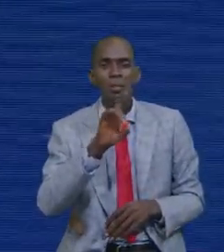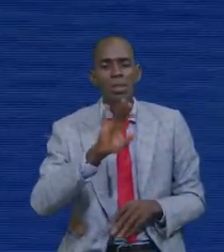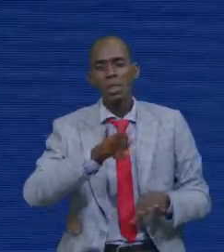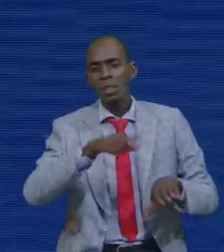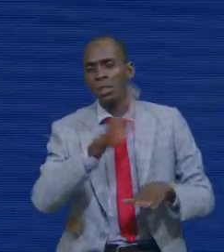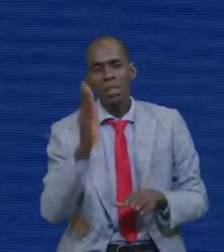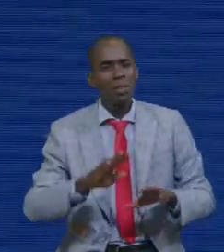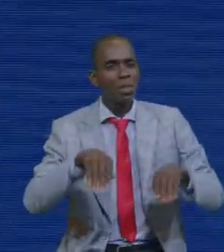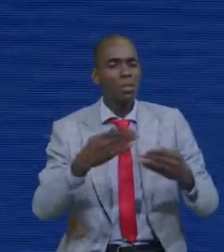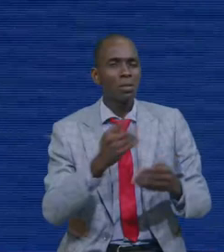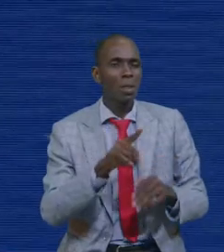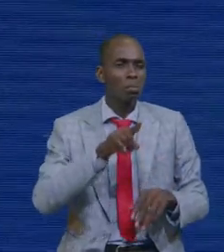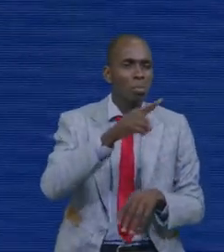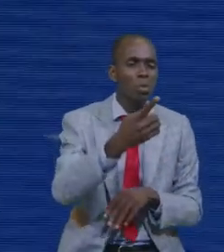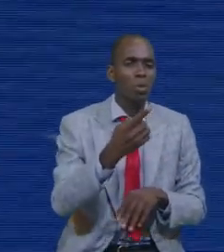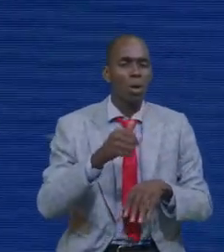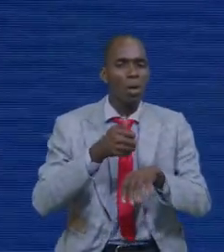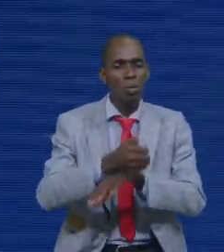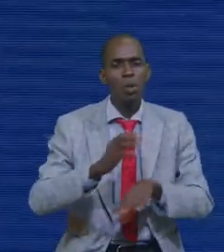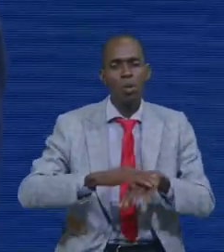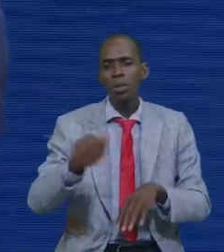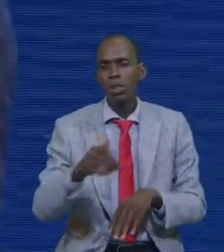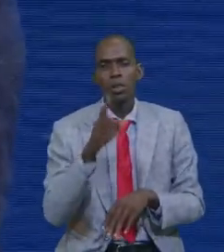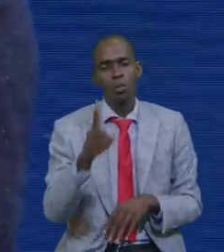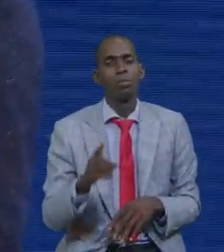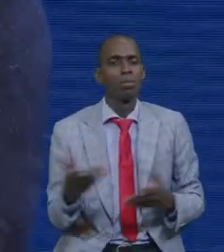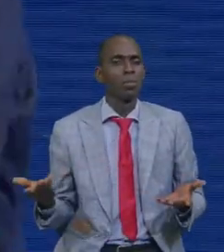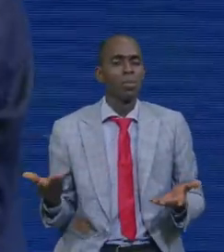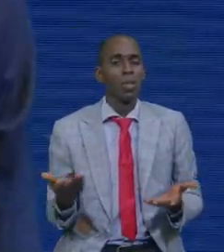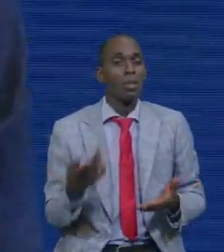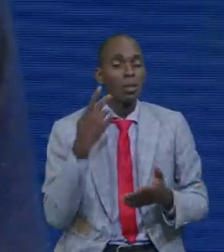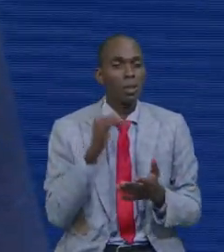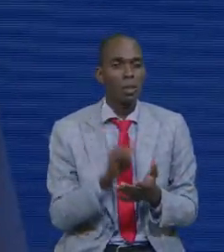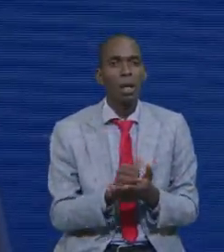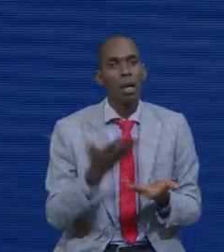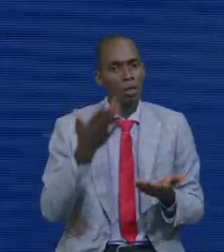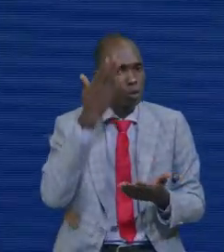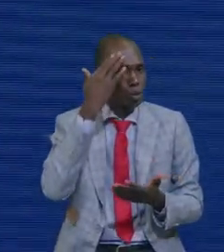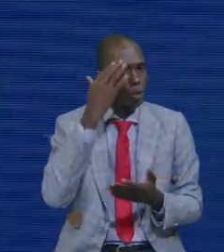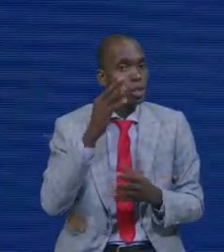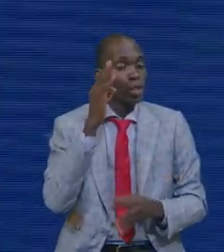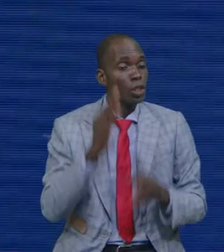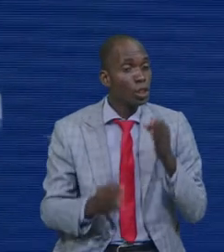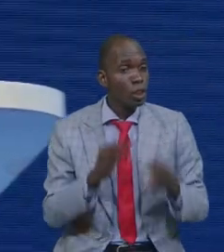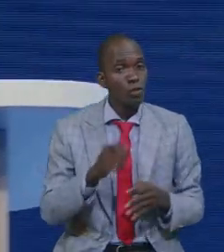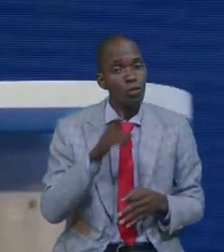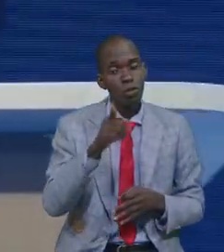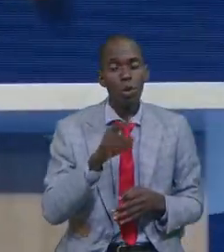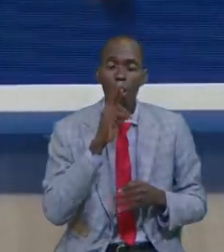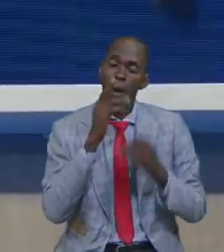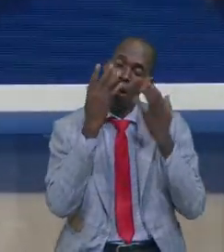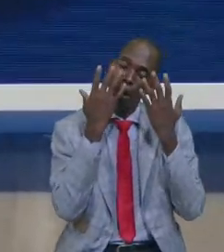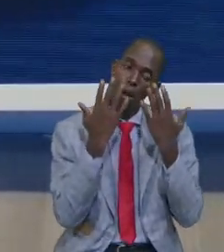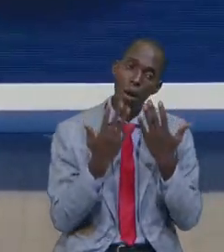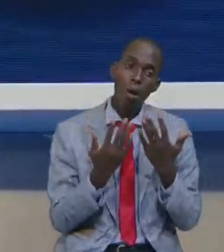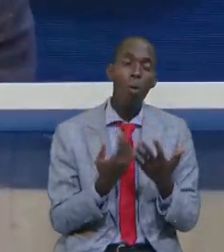through. You know, when somebody is depressed, he has to drink. When somebody is unhappy and sad, he